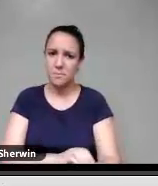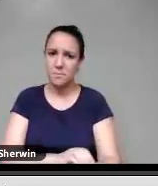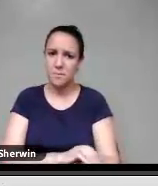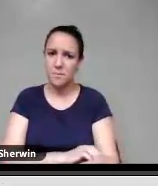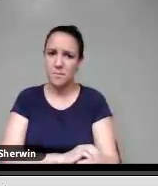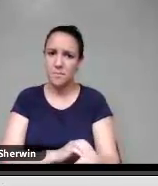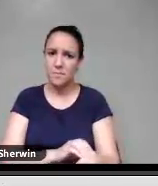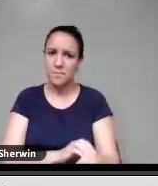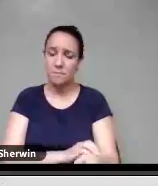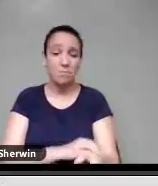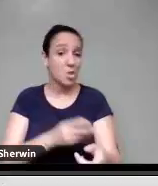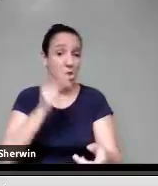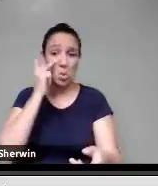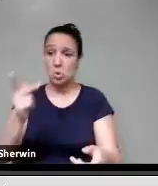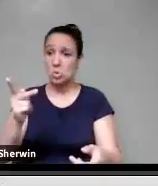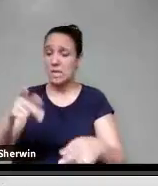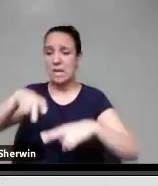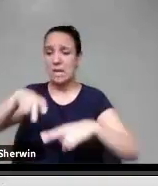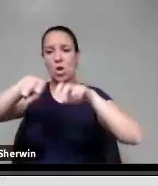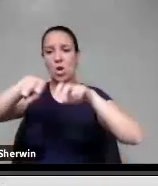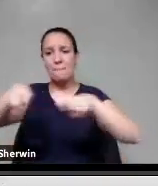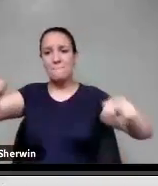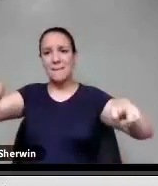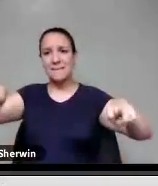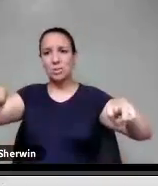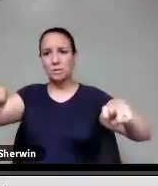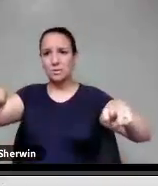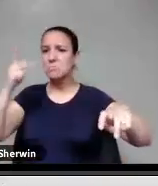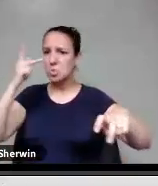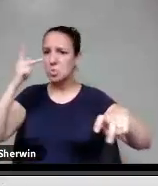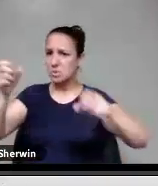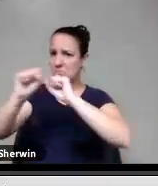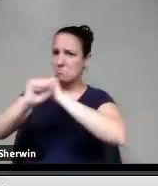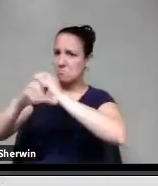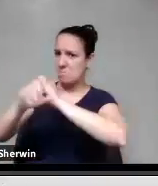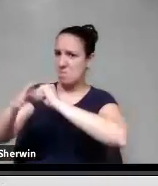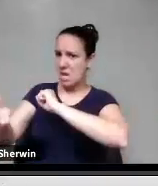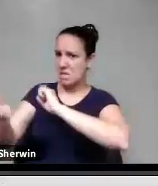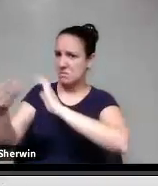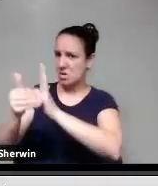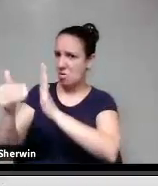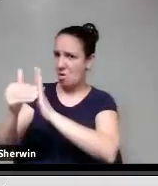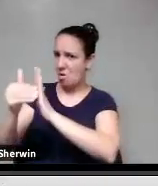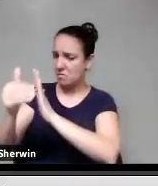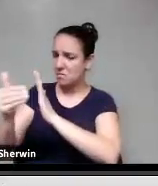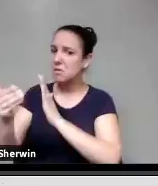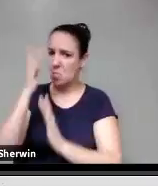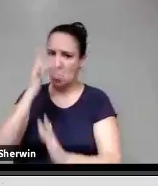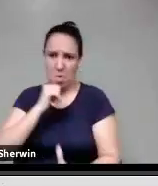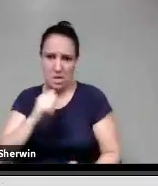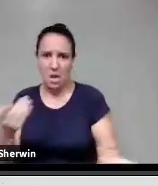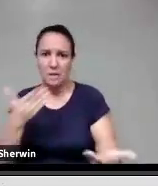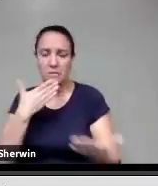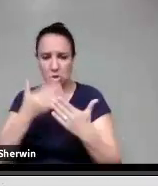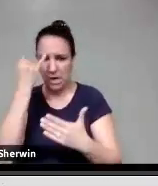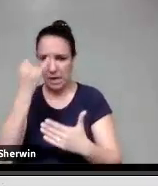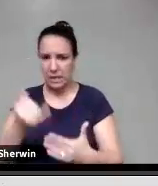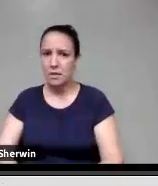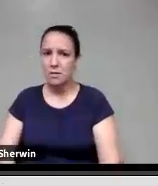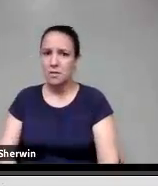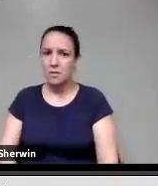on benches all the time. So again, lots of different ideas here, hoping that a few of them will be something that you'll be able to utilize. Not everybody can